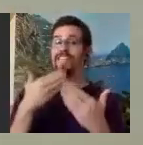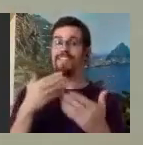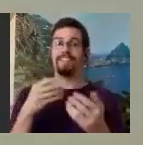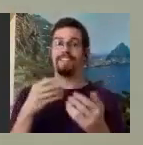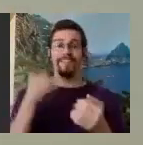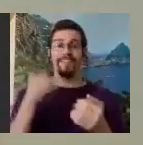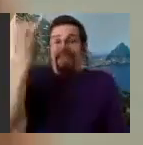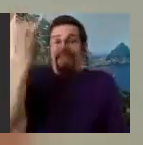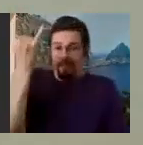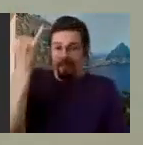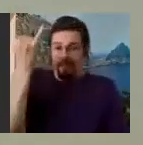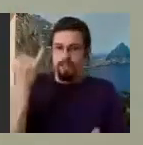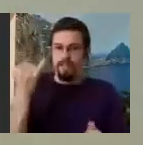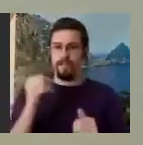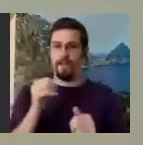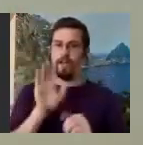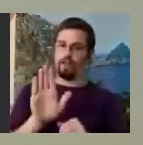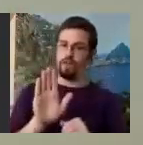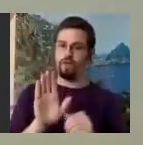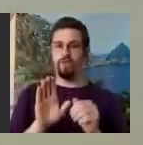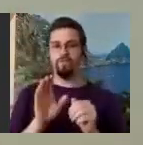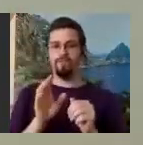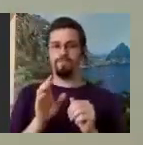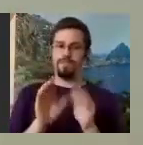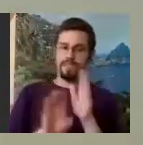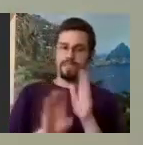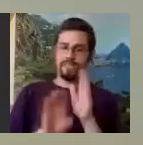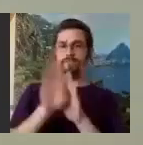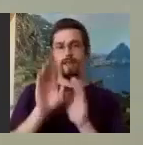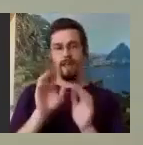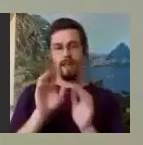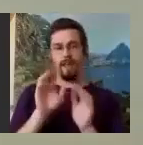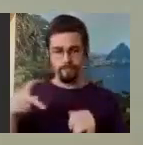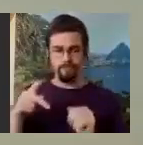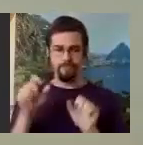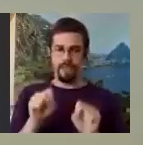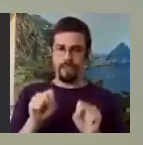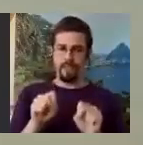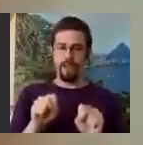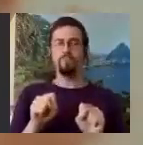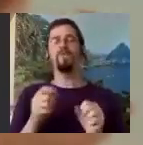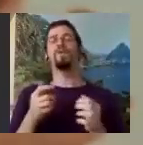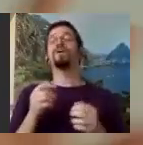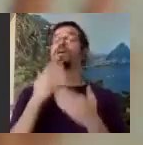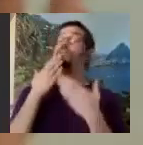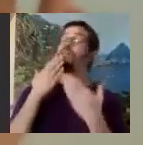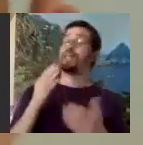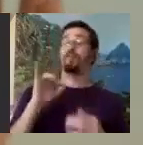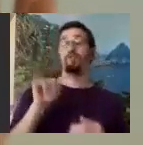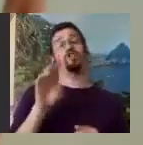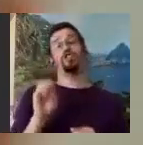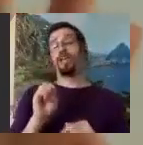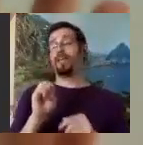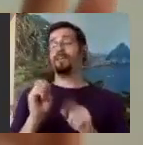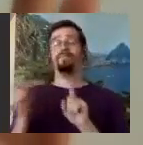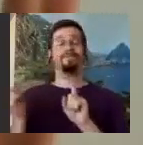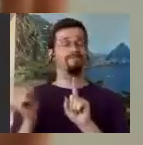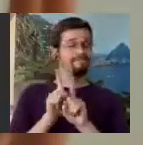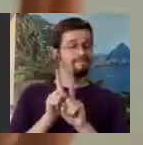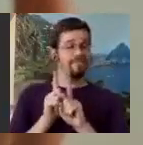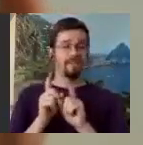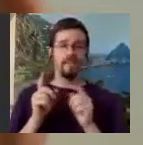Sutton again. Thank you so much for developing this. Thank you for creating this. Adam Frost, thank you. Thank you so much for